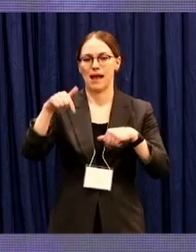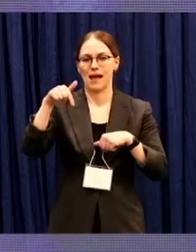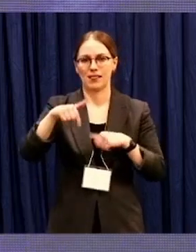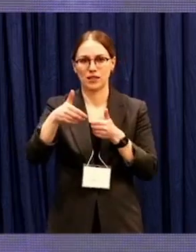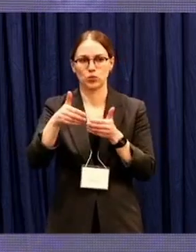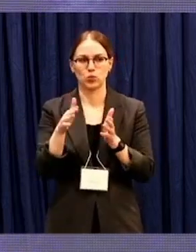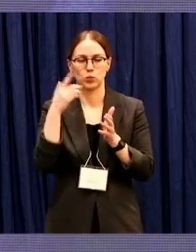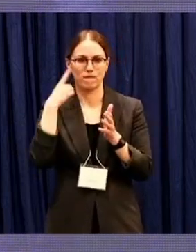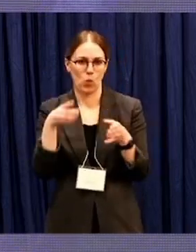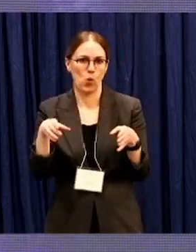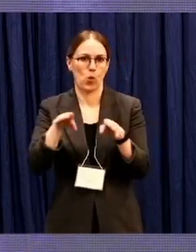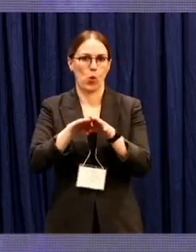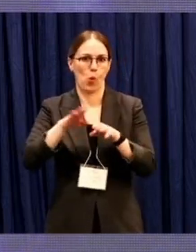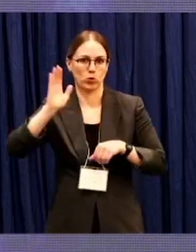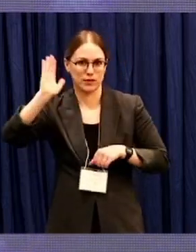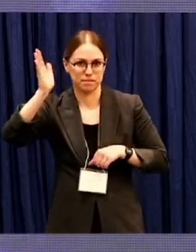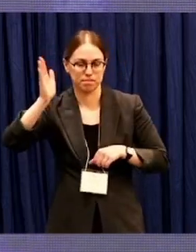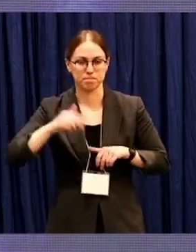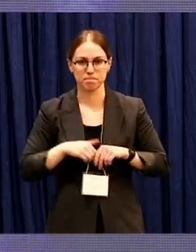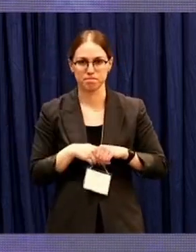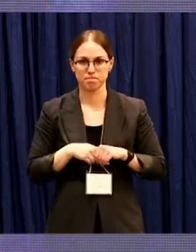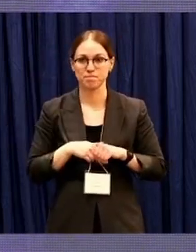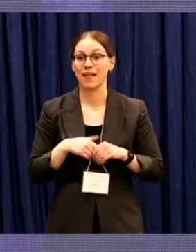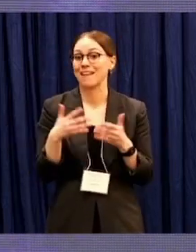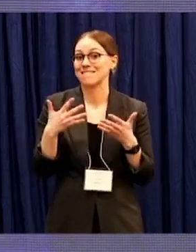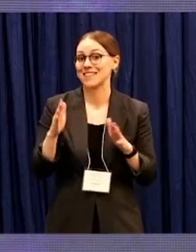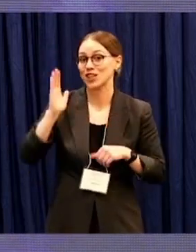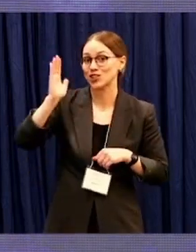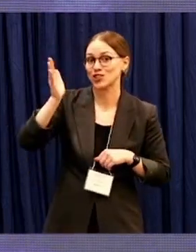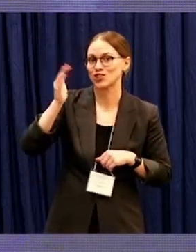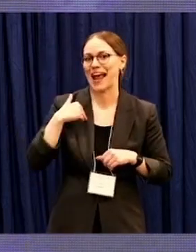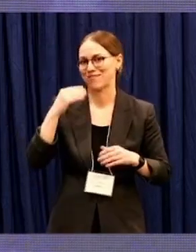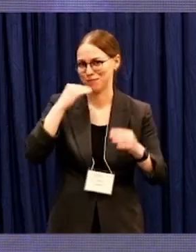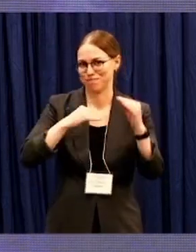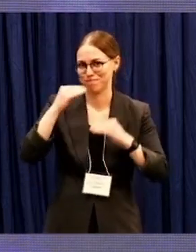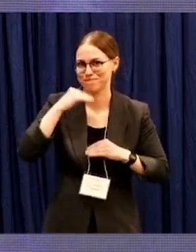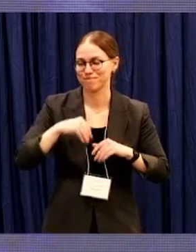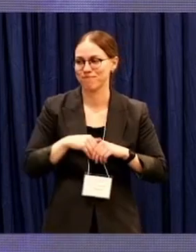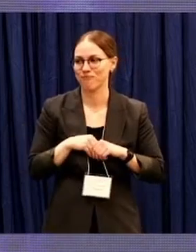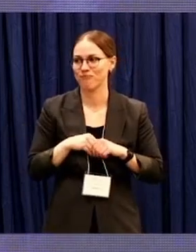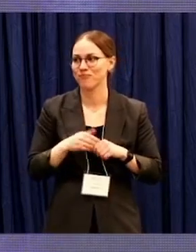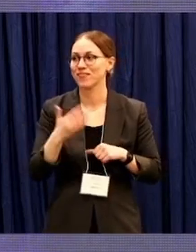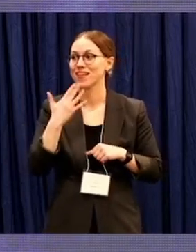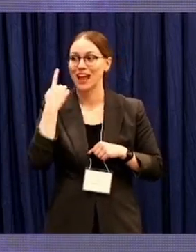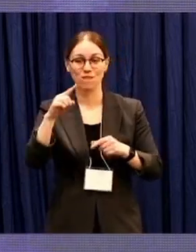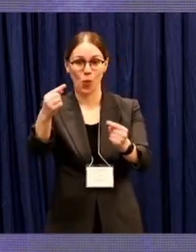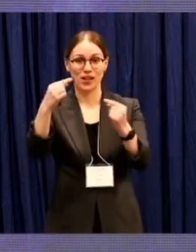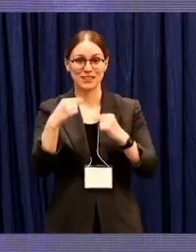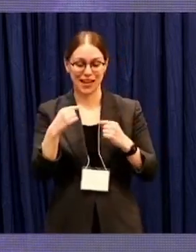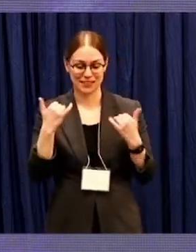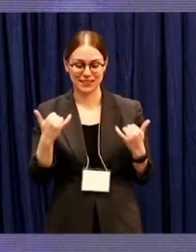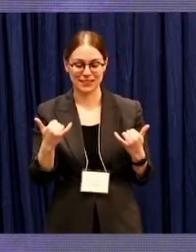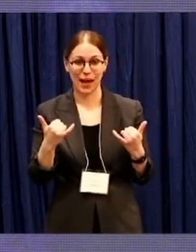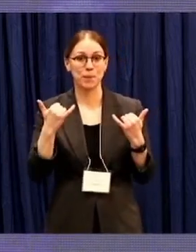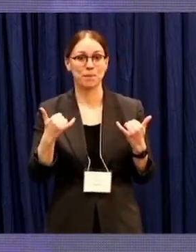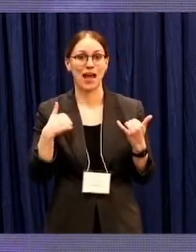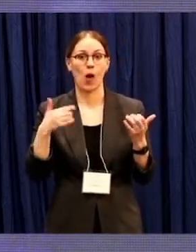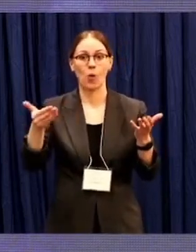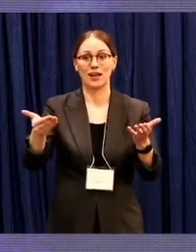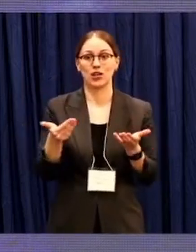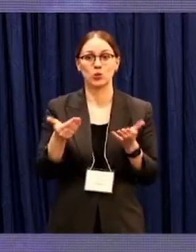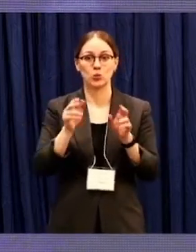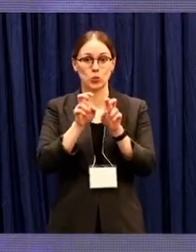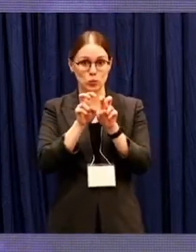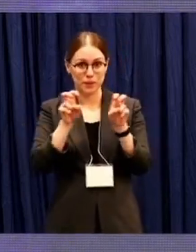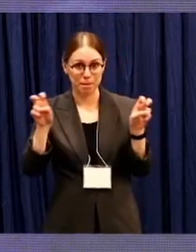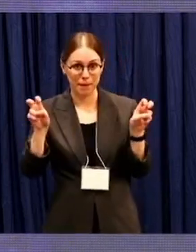closing remarks and then the reception. And I thank you for attending this session. I would like now to introduce the panel. We